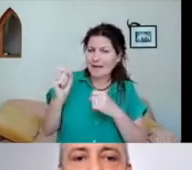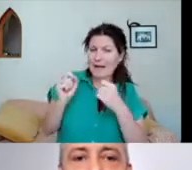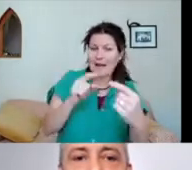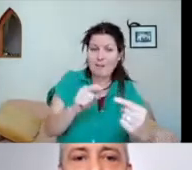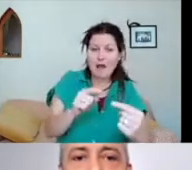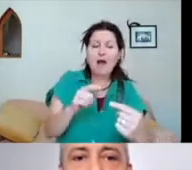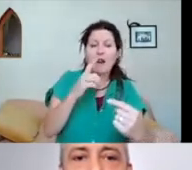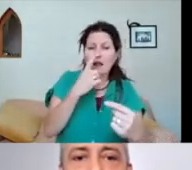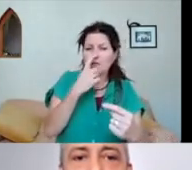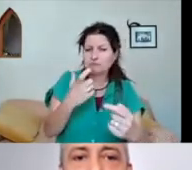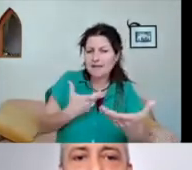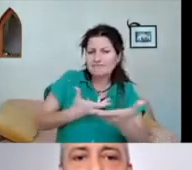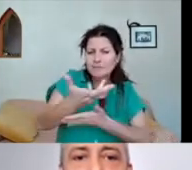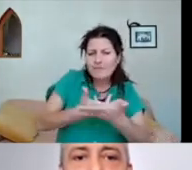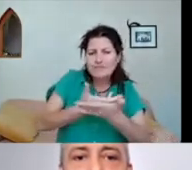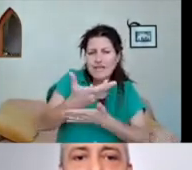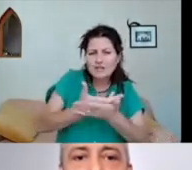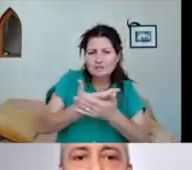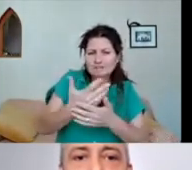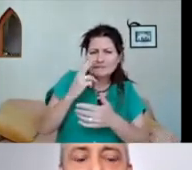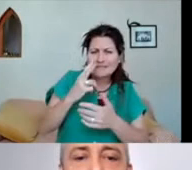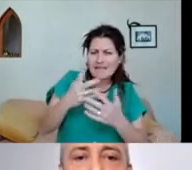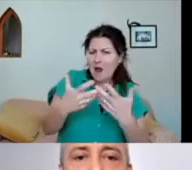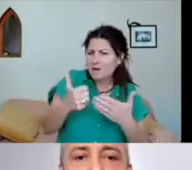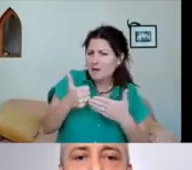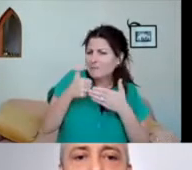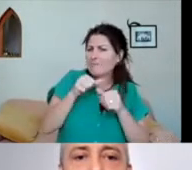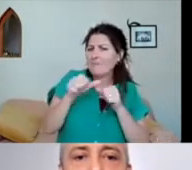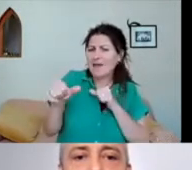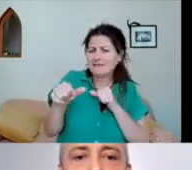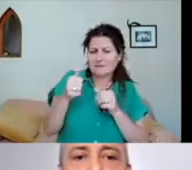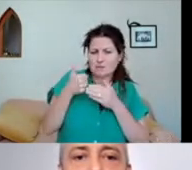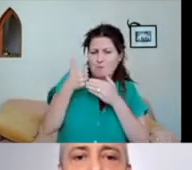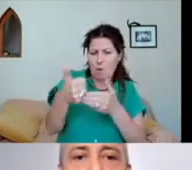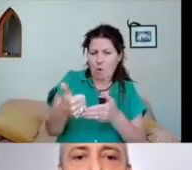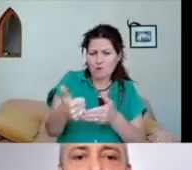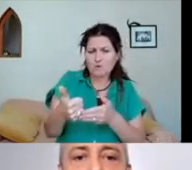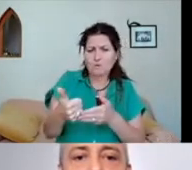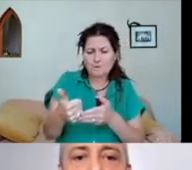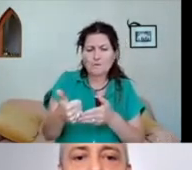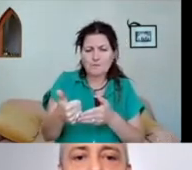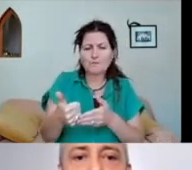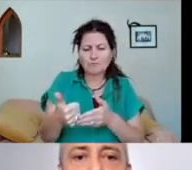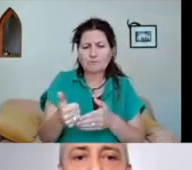we can best support. Maybe if, you know, if there's particular problematics, we can